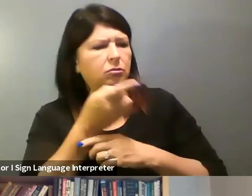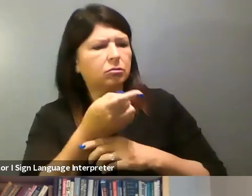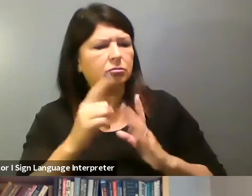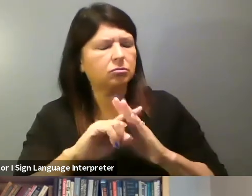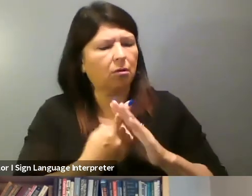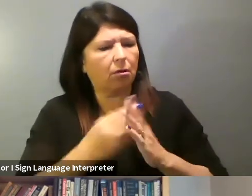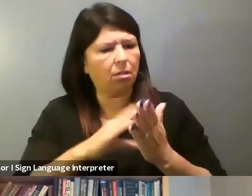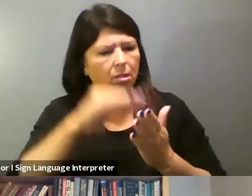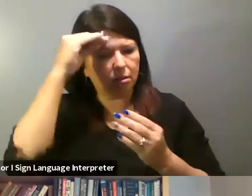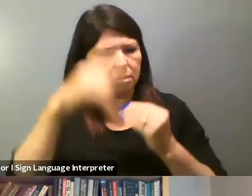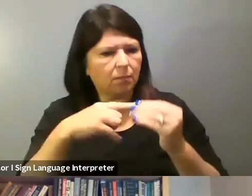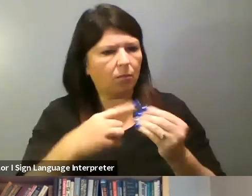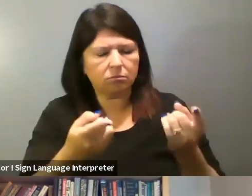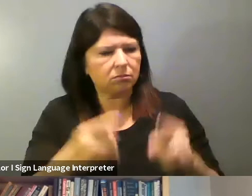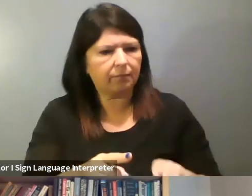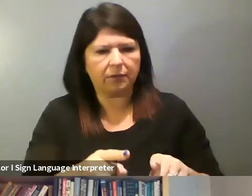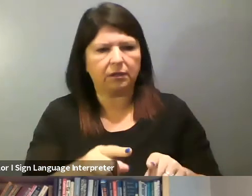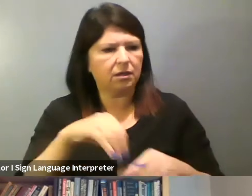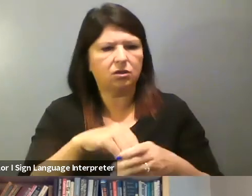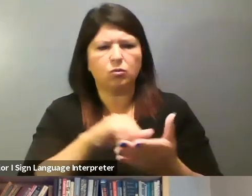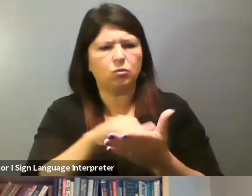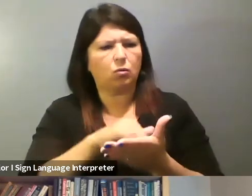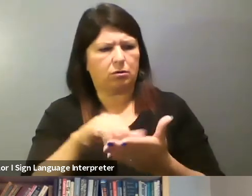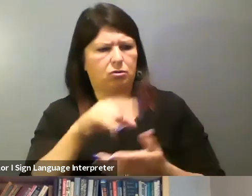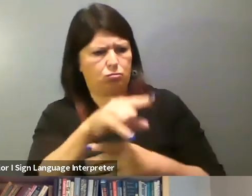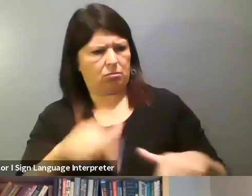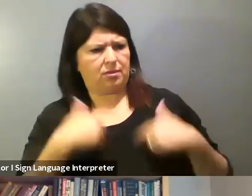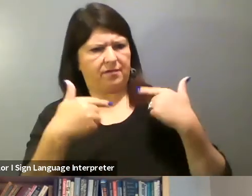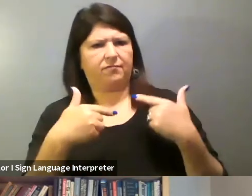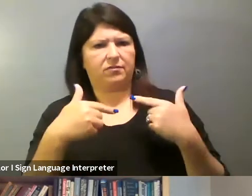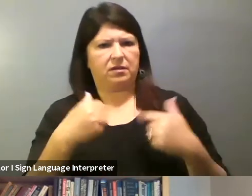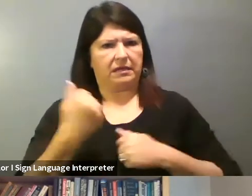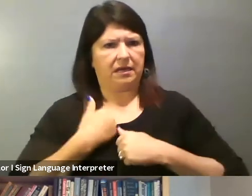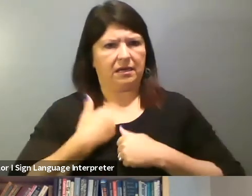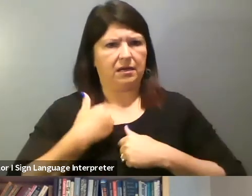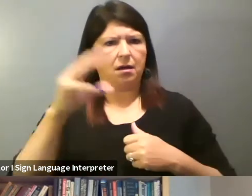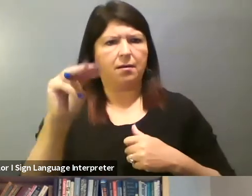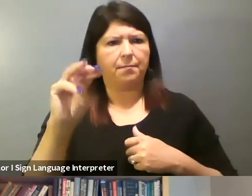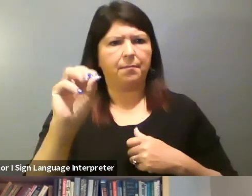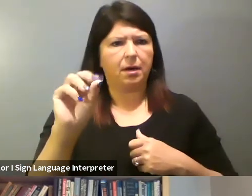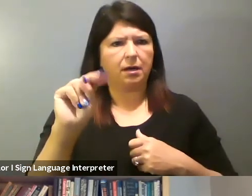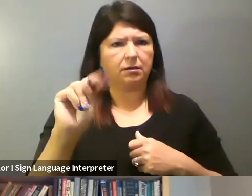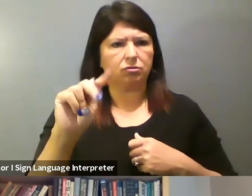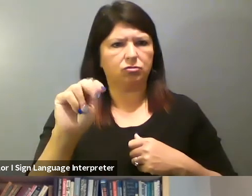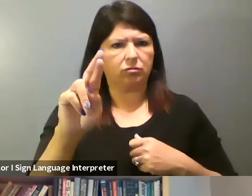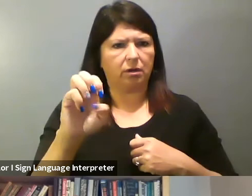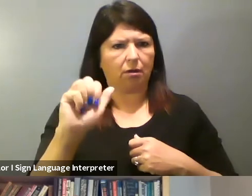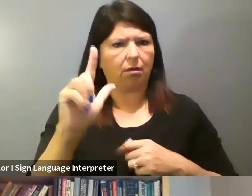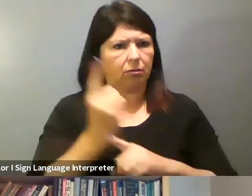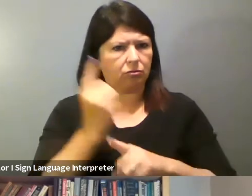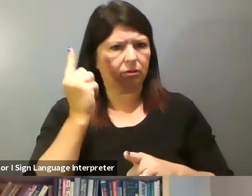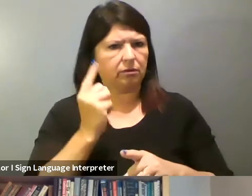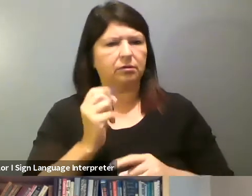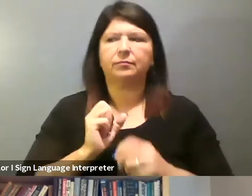on in New York, you were in Canada, in Montreal, is that correct? Yeah. So, okay, so you you learned about it, so, and then